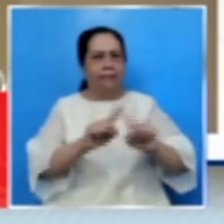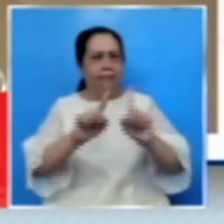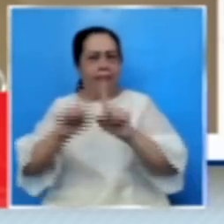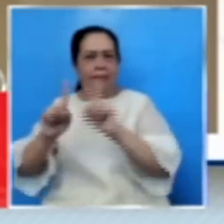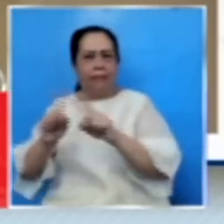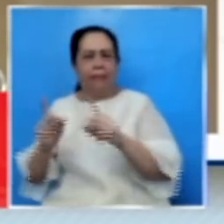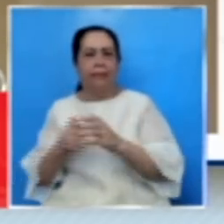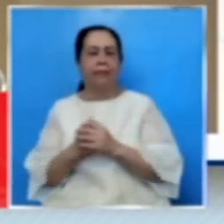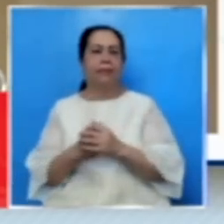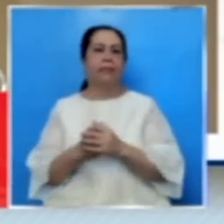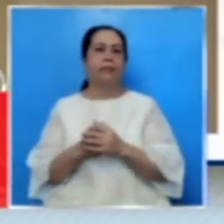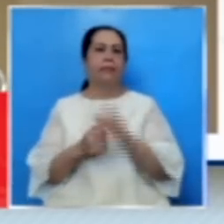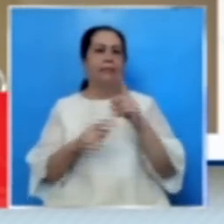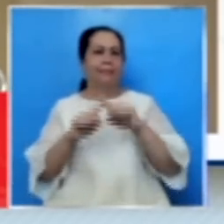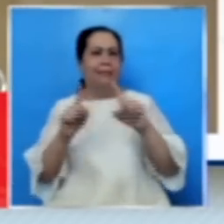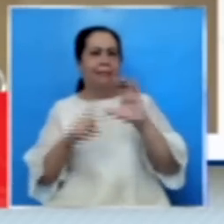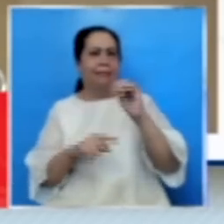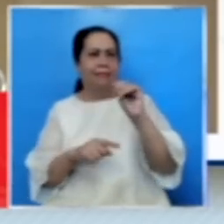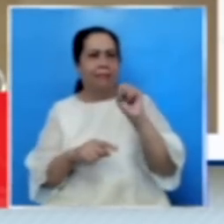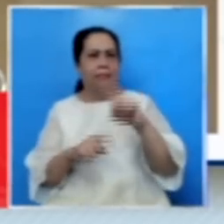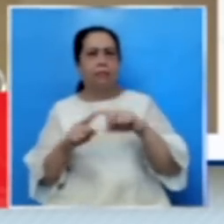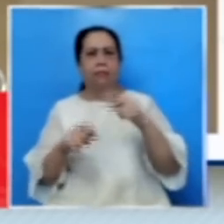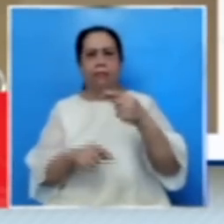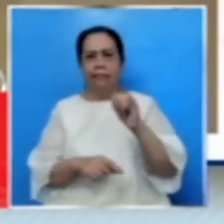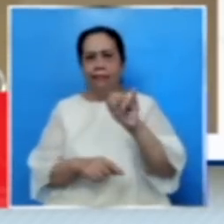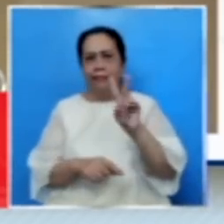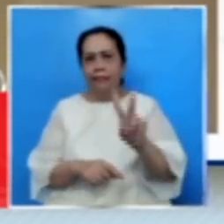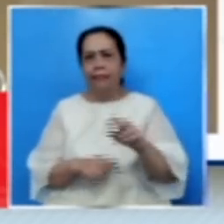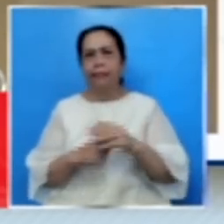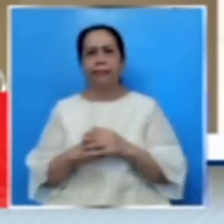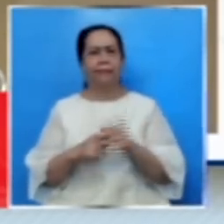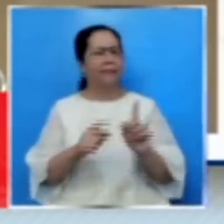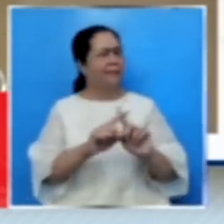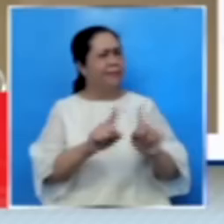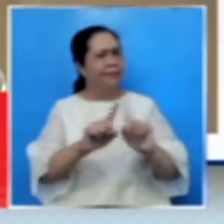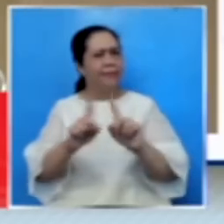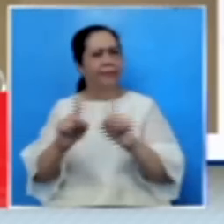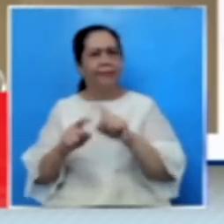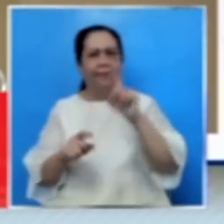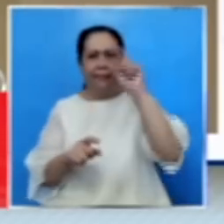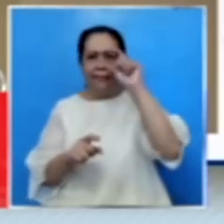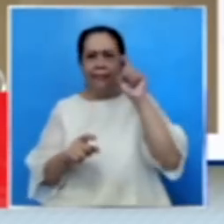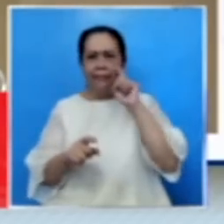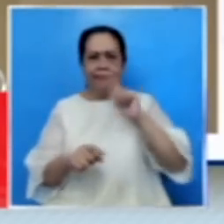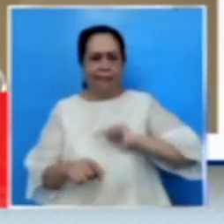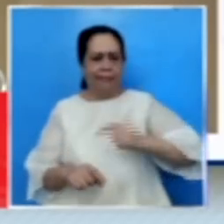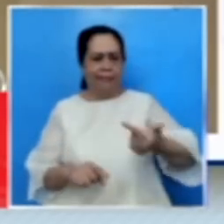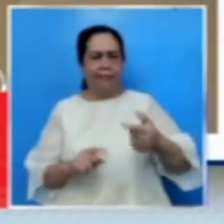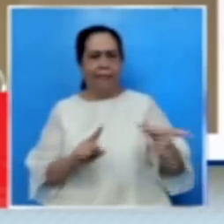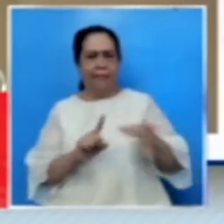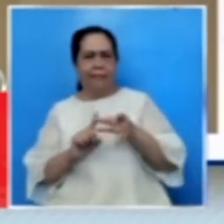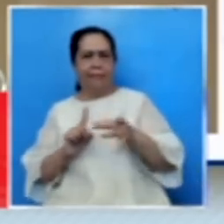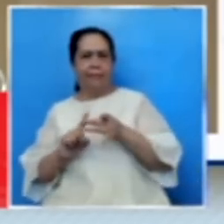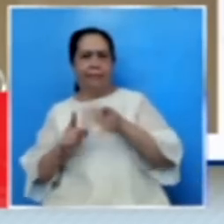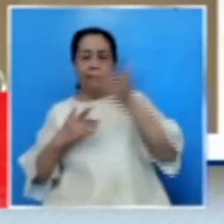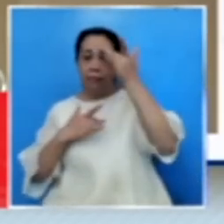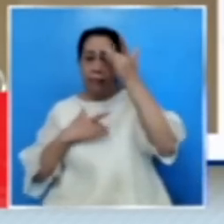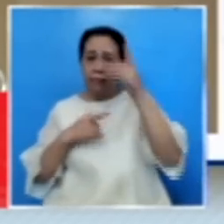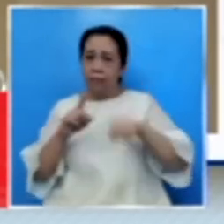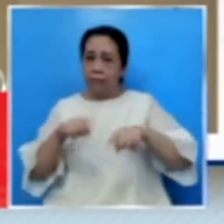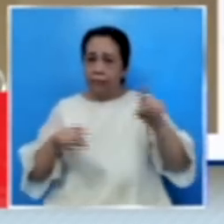cases of HIV and other sexually transmitted diseases,